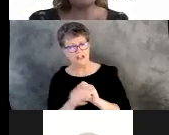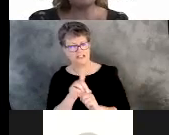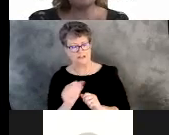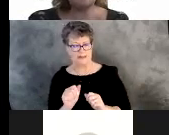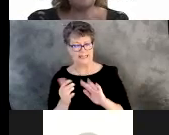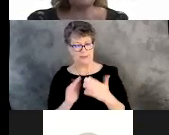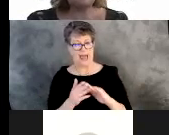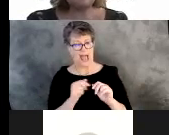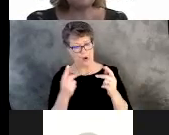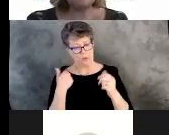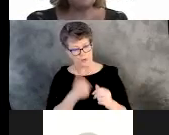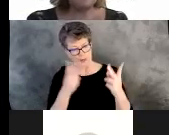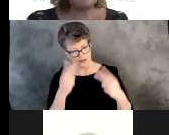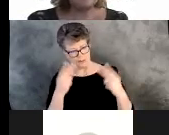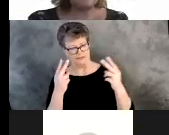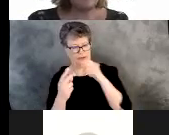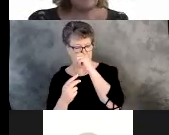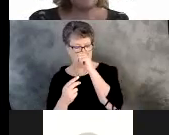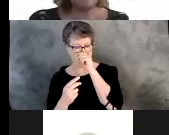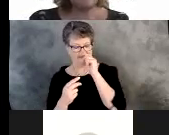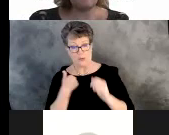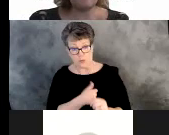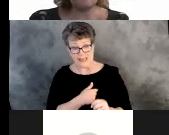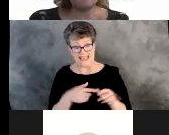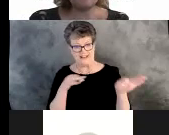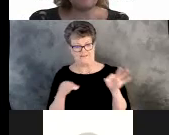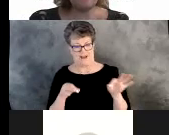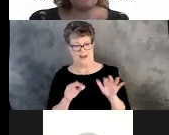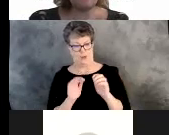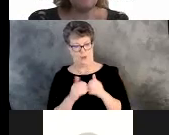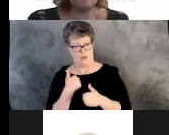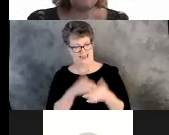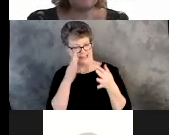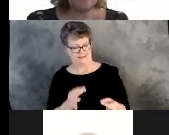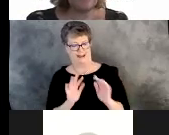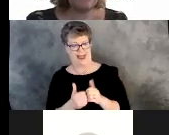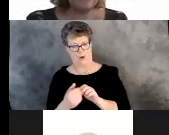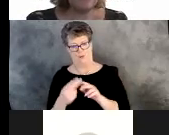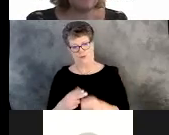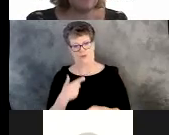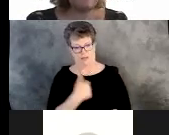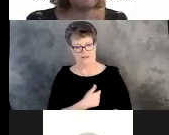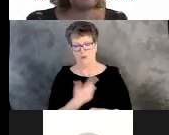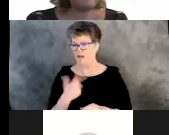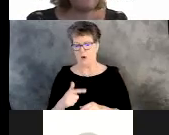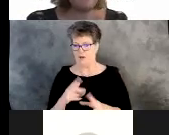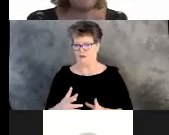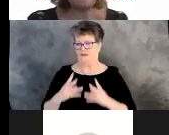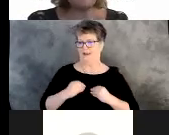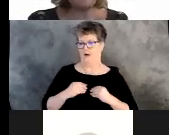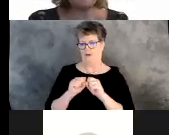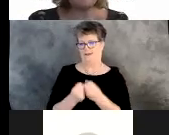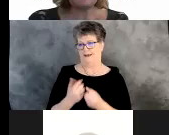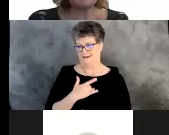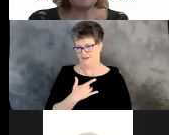be viewed, and we want to be the ones that define how we're viewed. We don't want to just take on what society thinks.